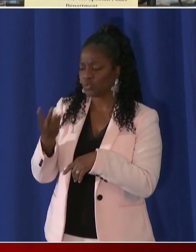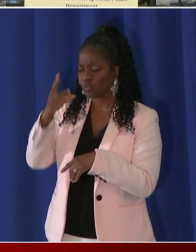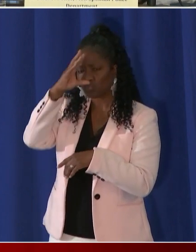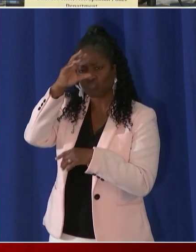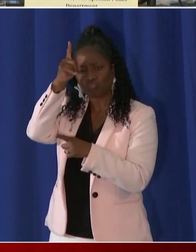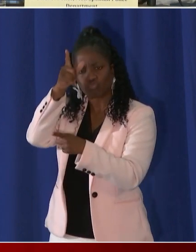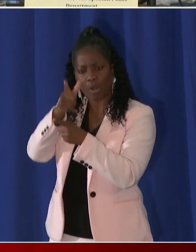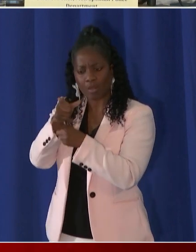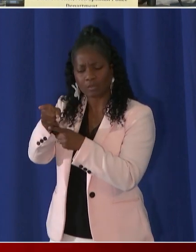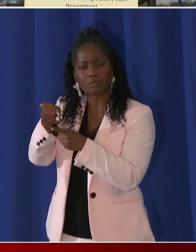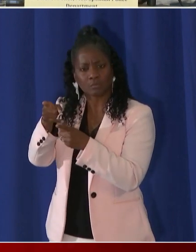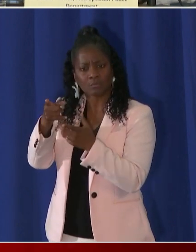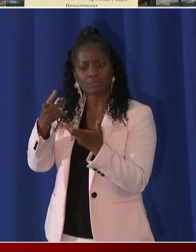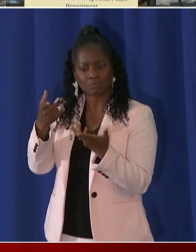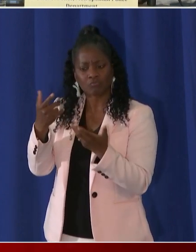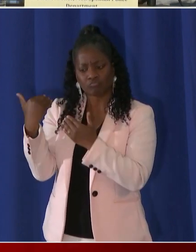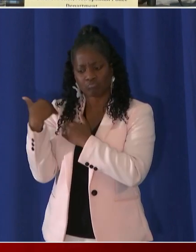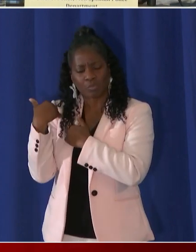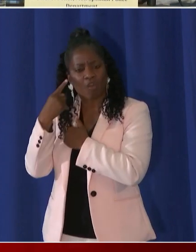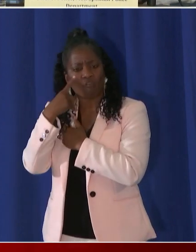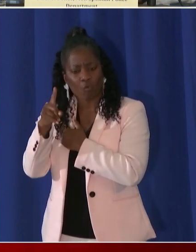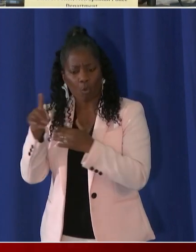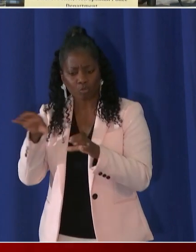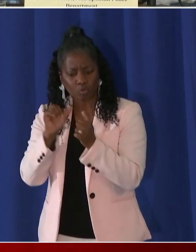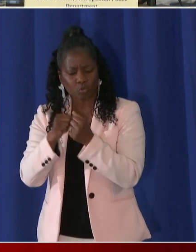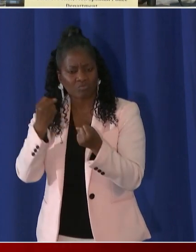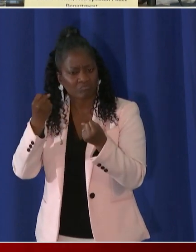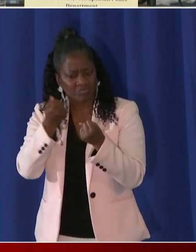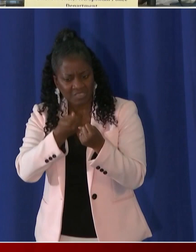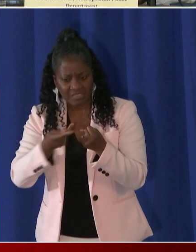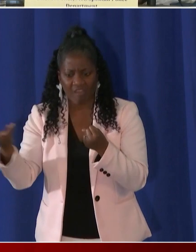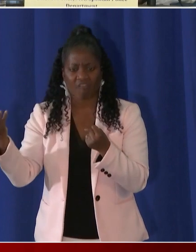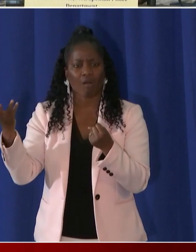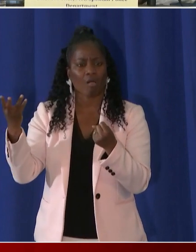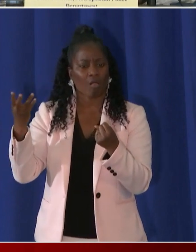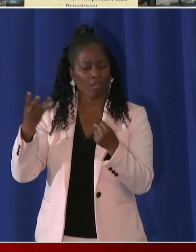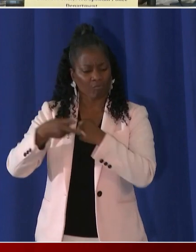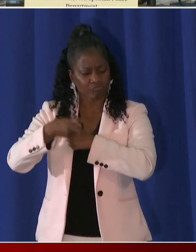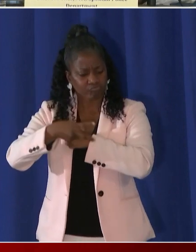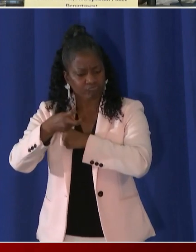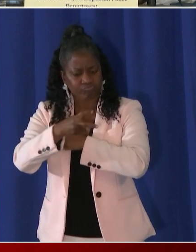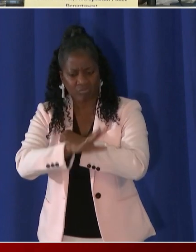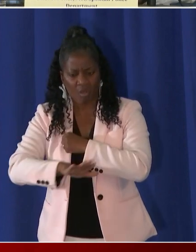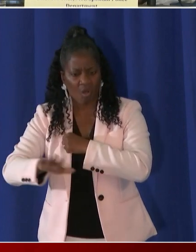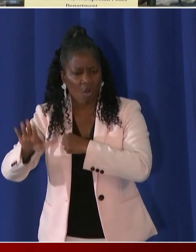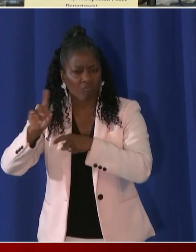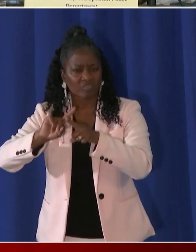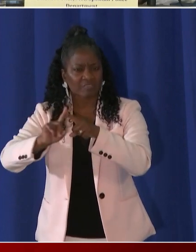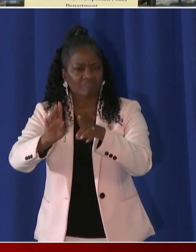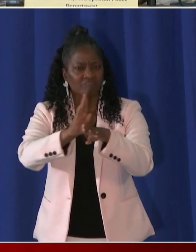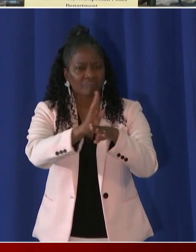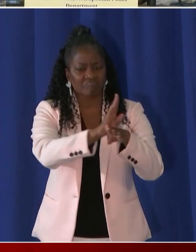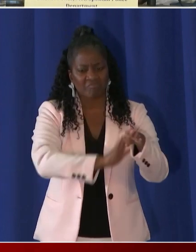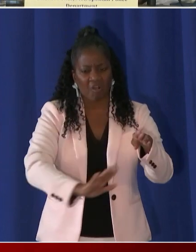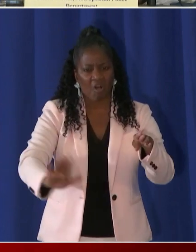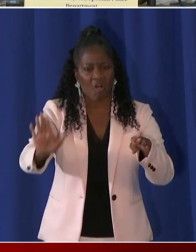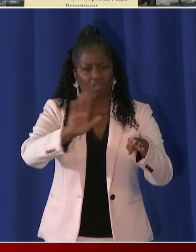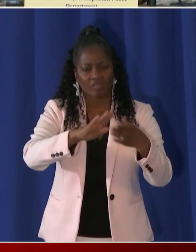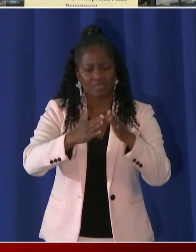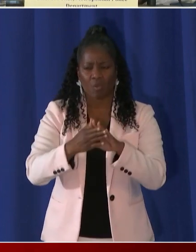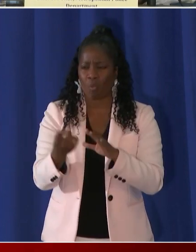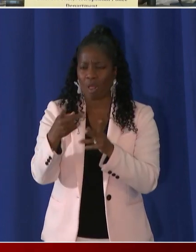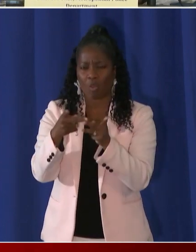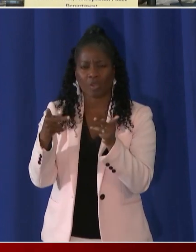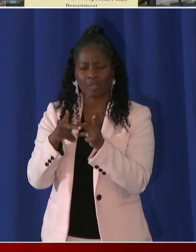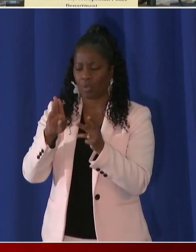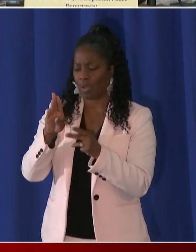responsible for committing several robberies of establishments in our city. One of the locations you might